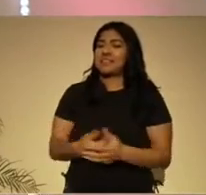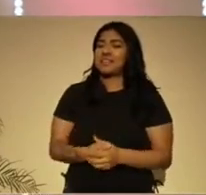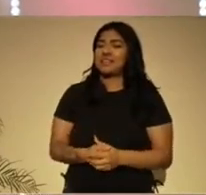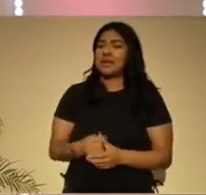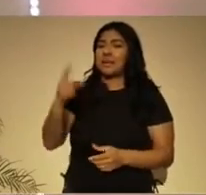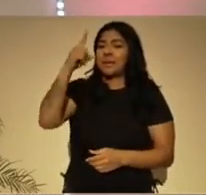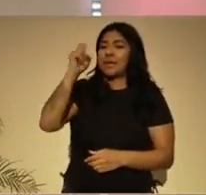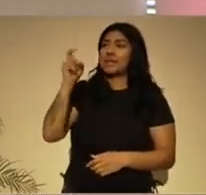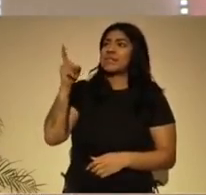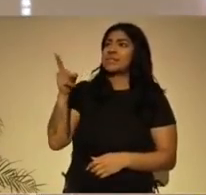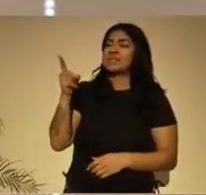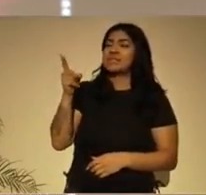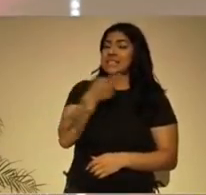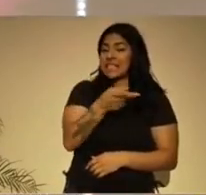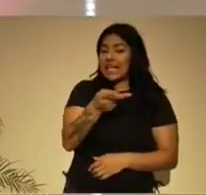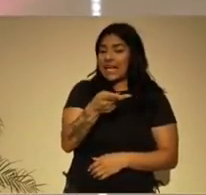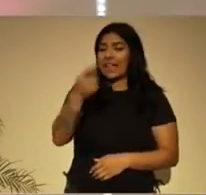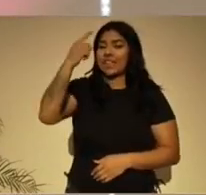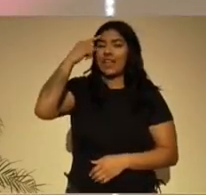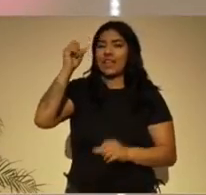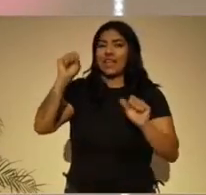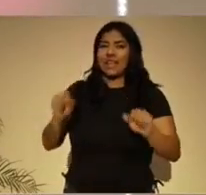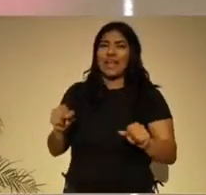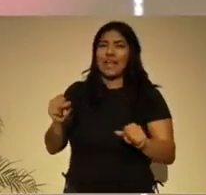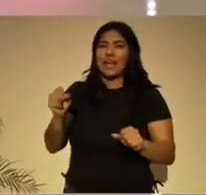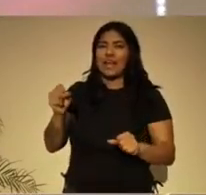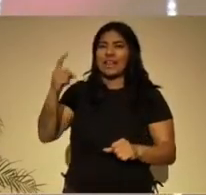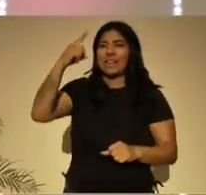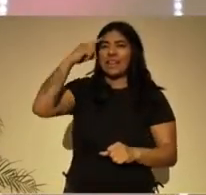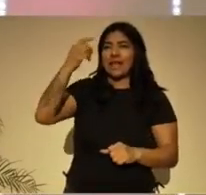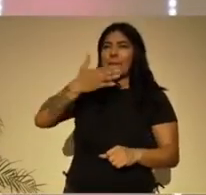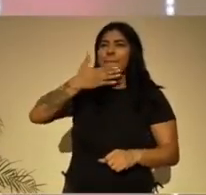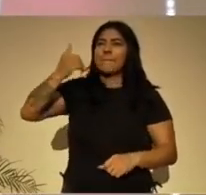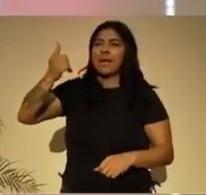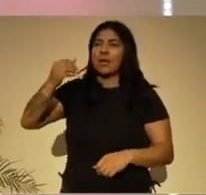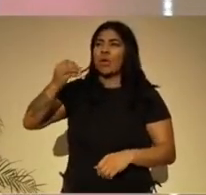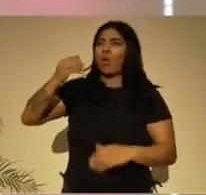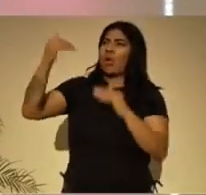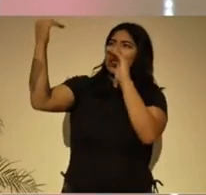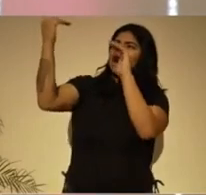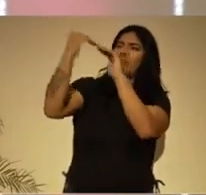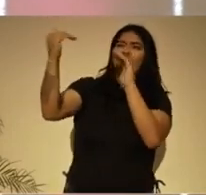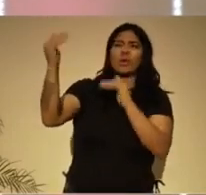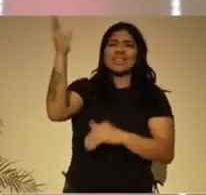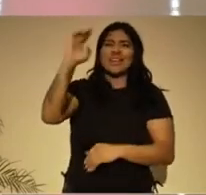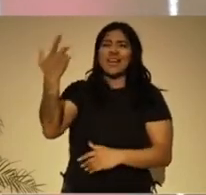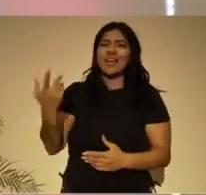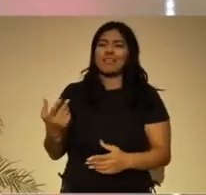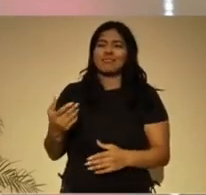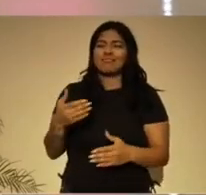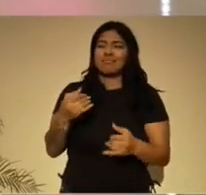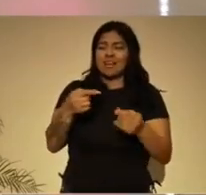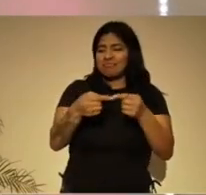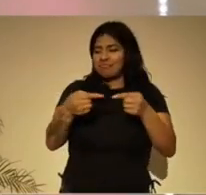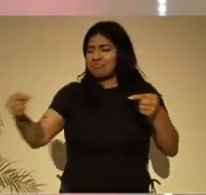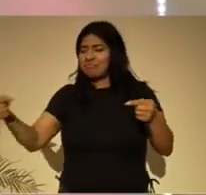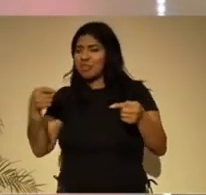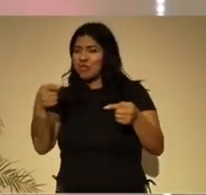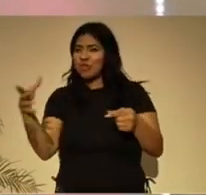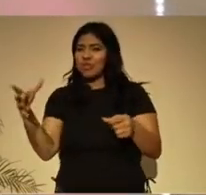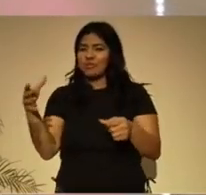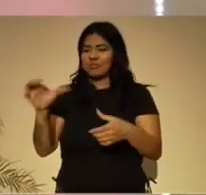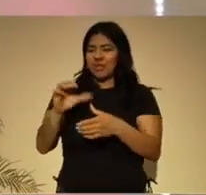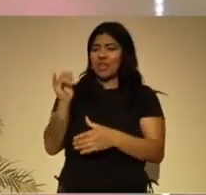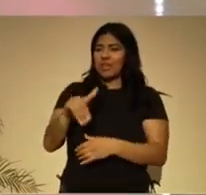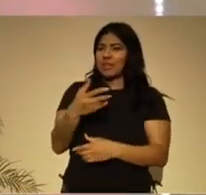Because they thought that they can either outsmart God or be like God, you fill in the blank. Because they just flat